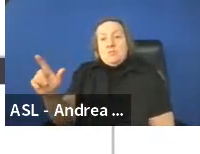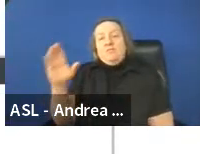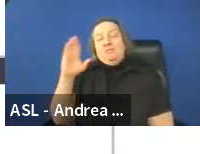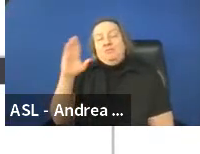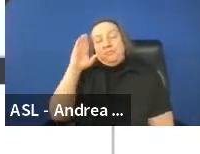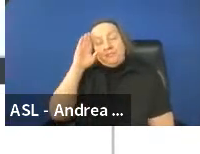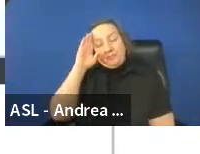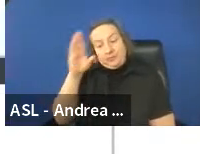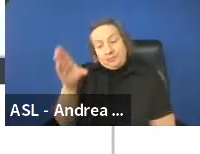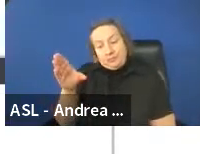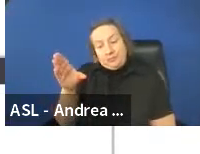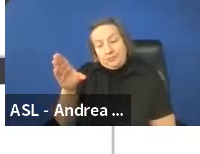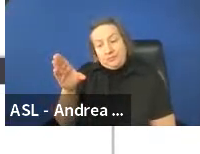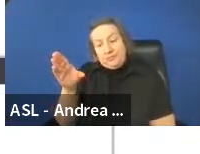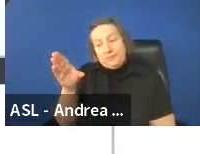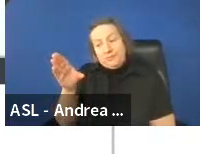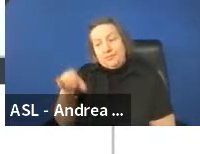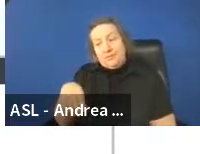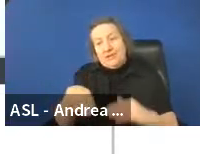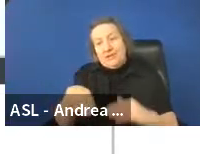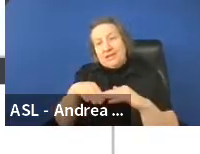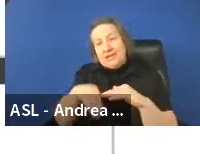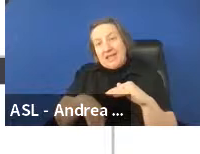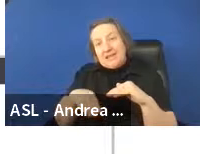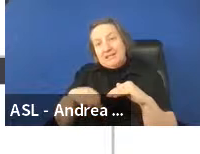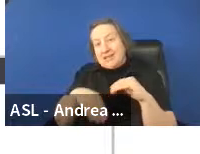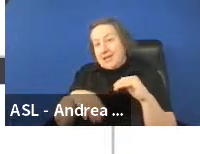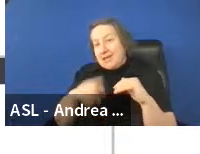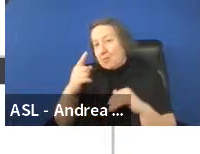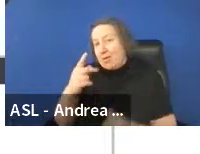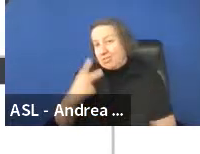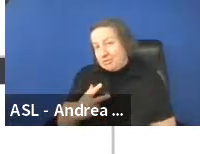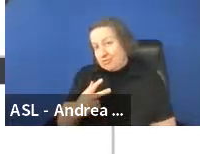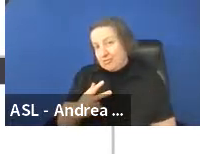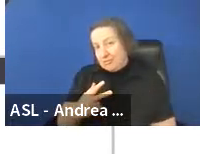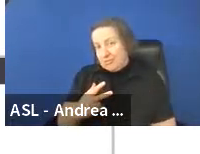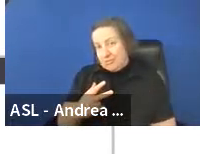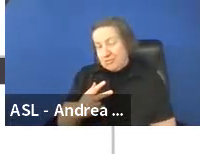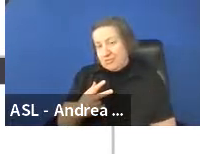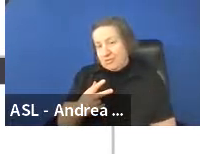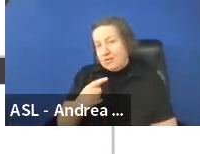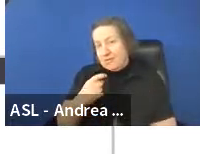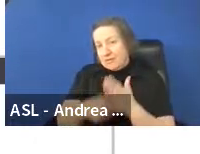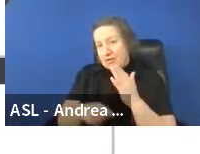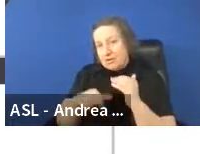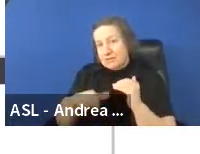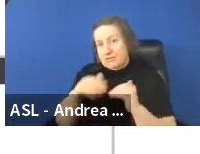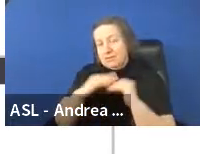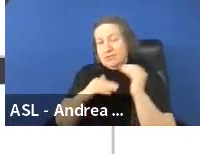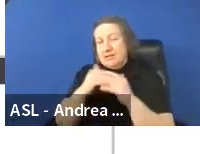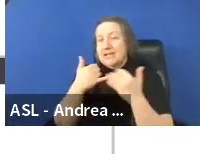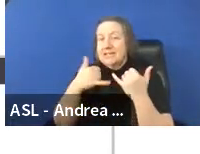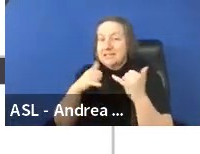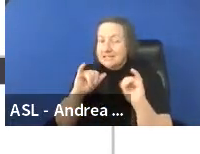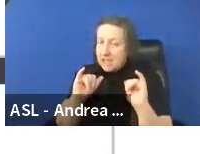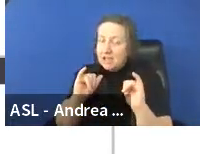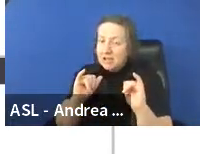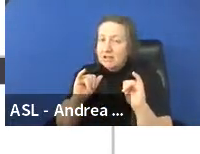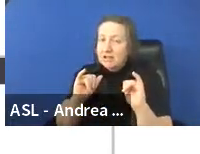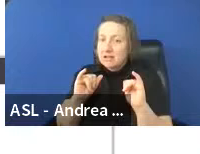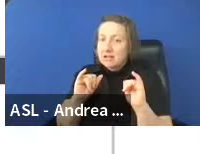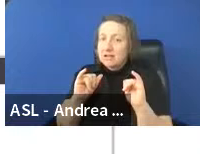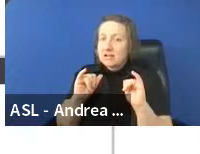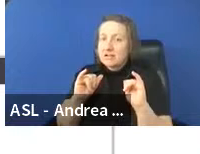be less than 1/3 of the cost of this bridge, but there's still a gap between those other